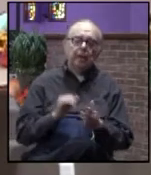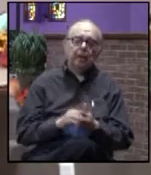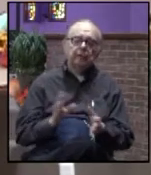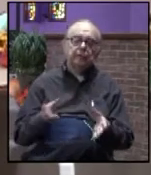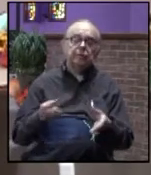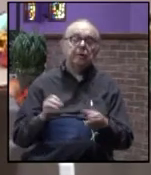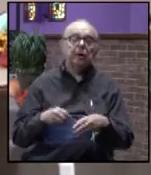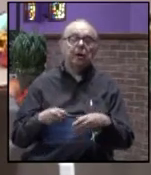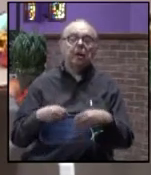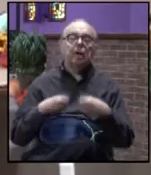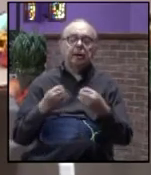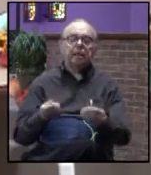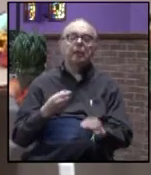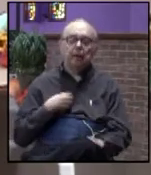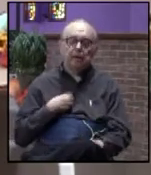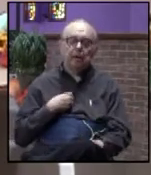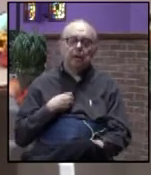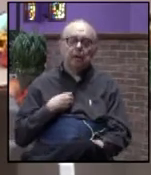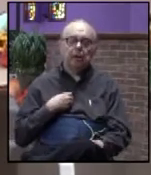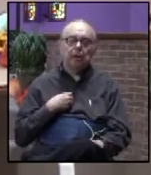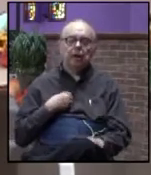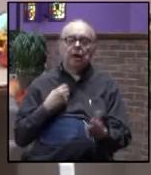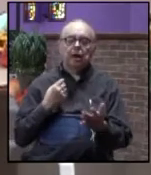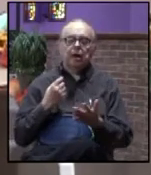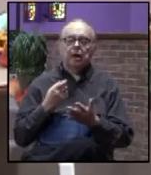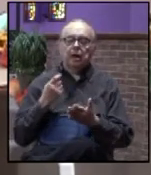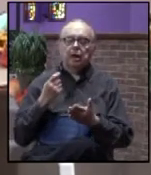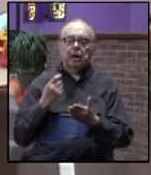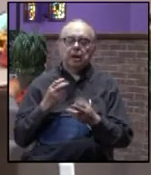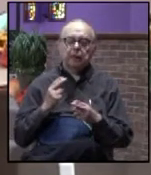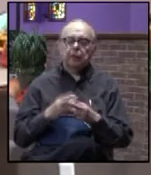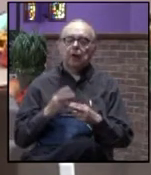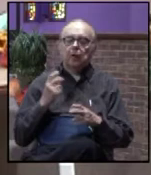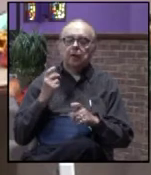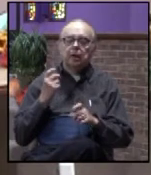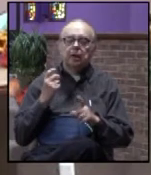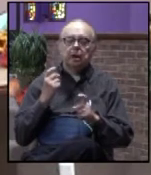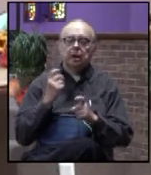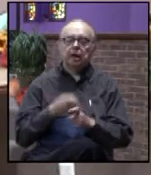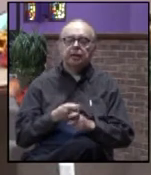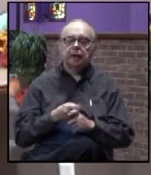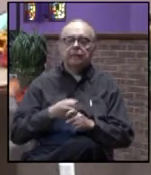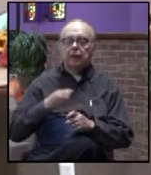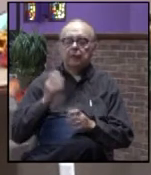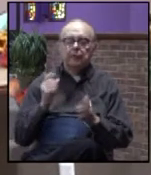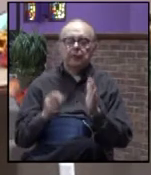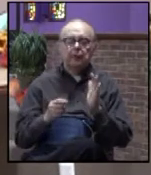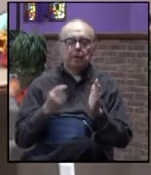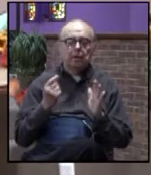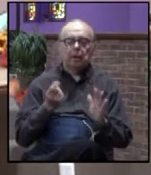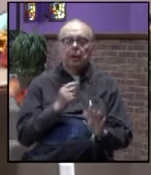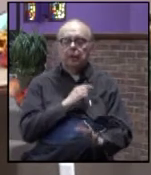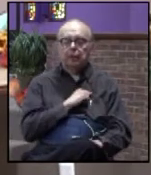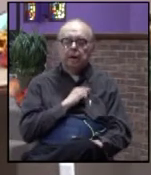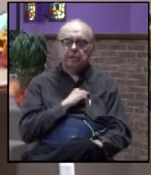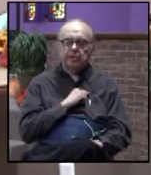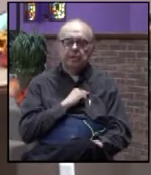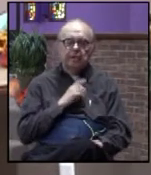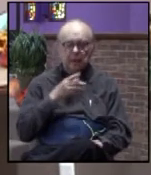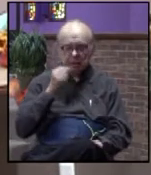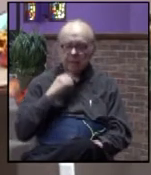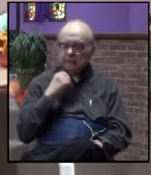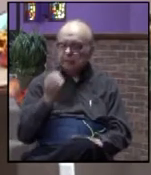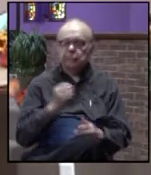me. It's called a gift of grace that God has extended to all, every, each and every one of